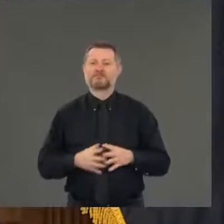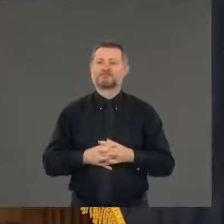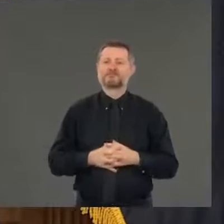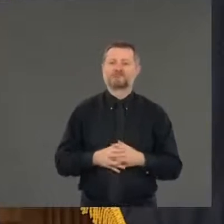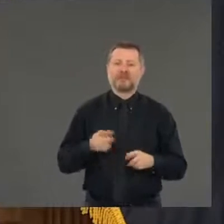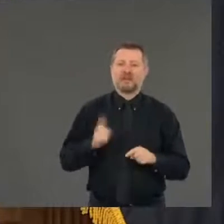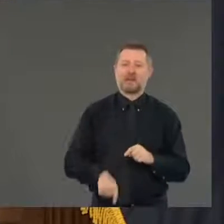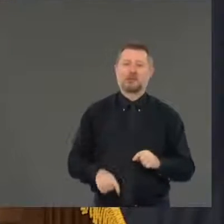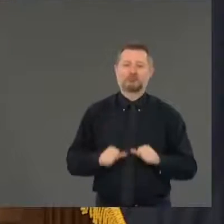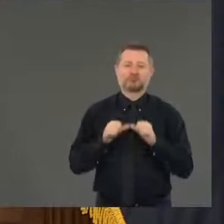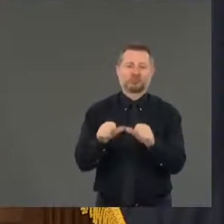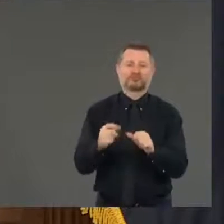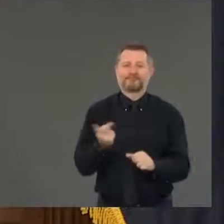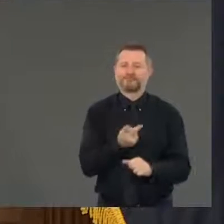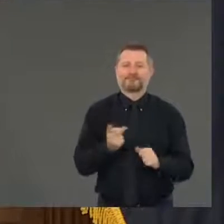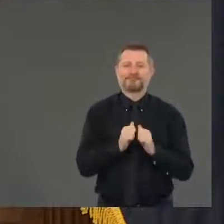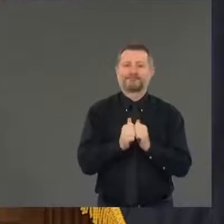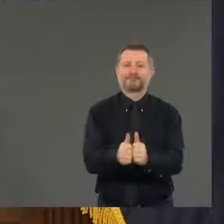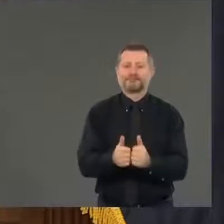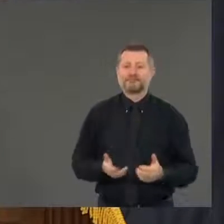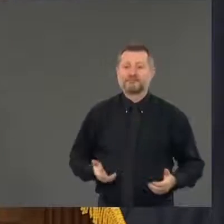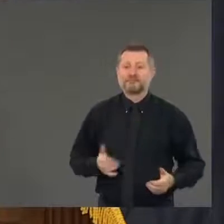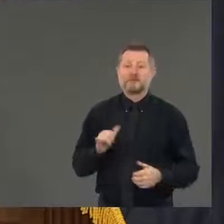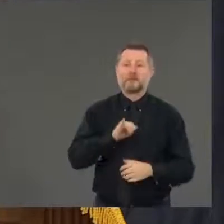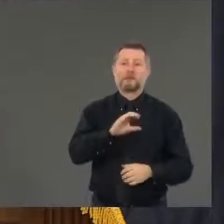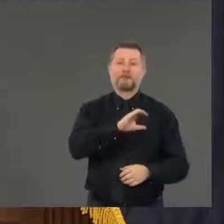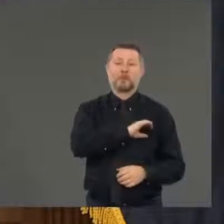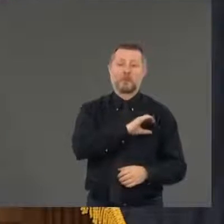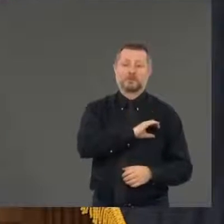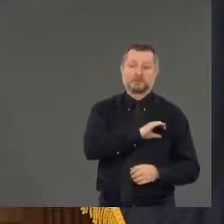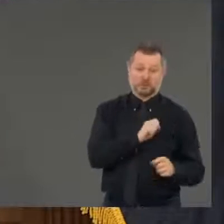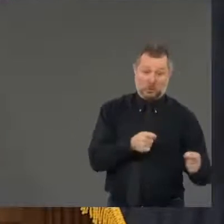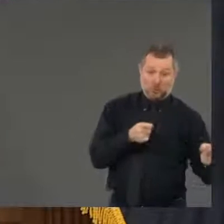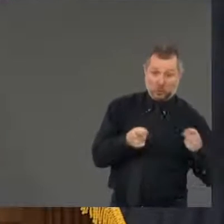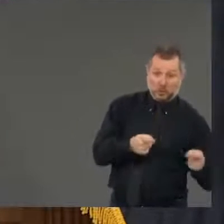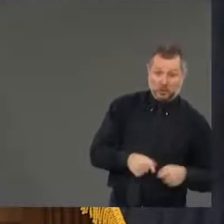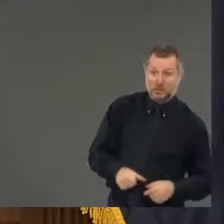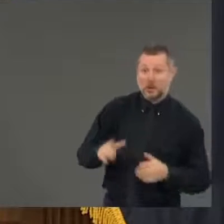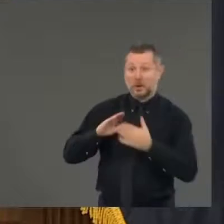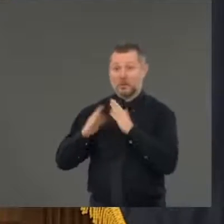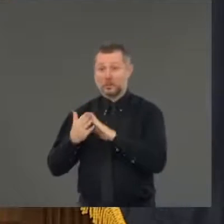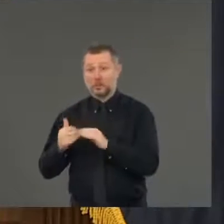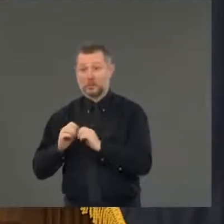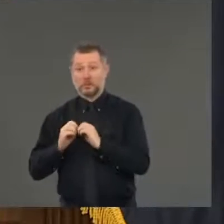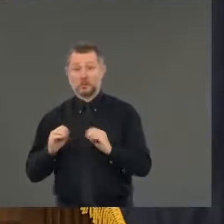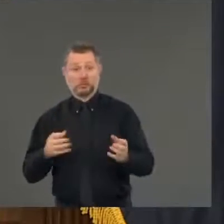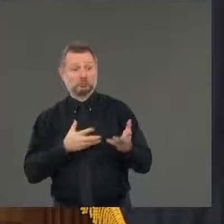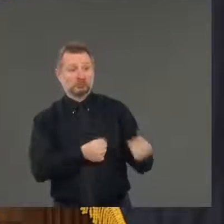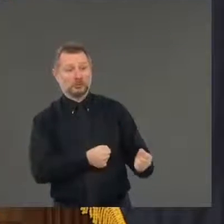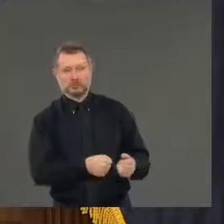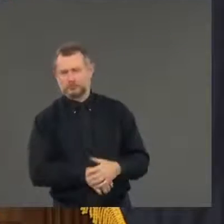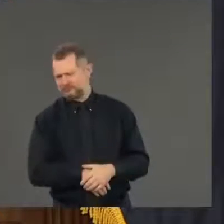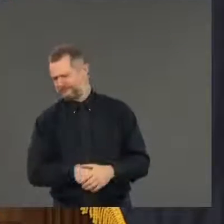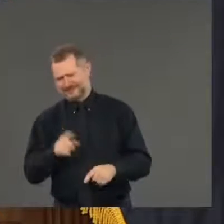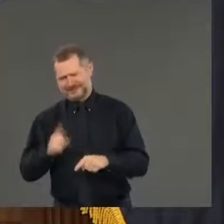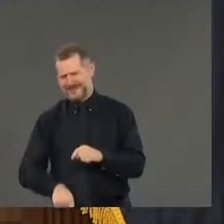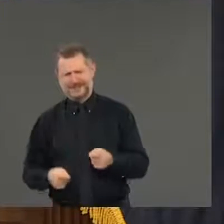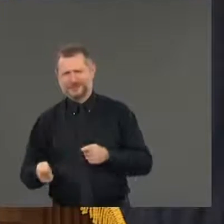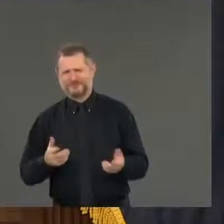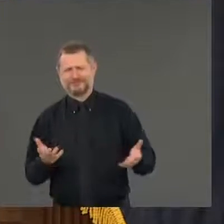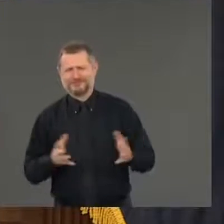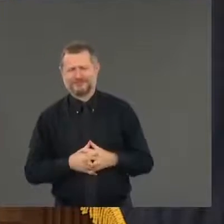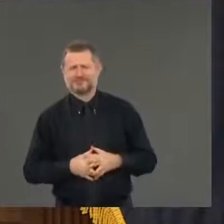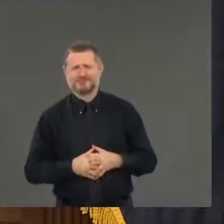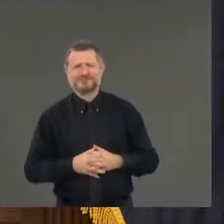that. The police can't police a community that doesn't trust them and doesn't respect them. It